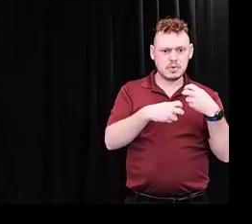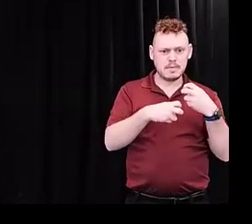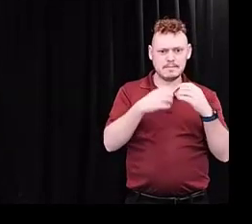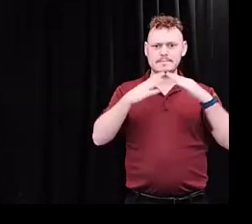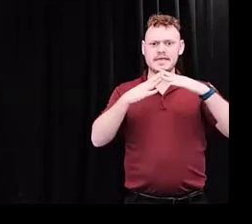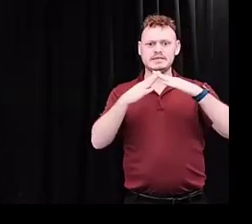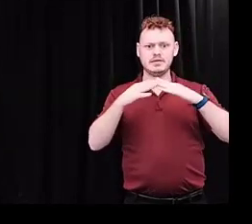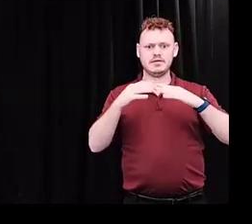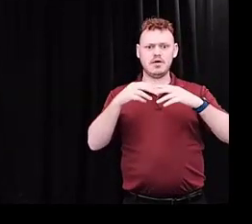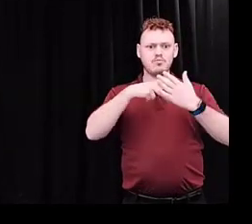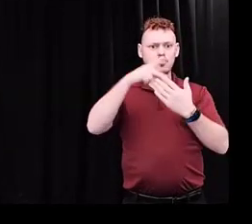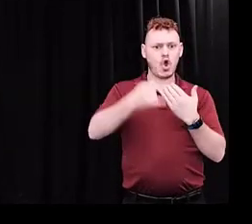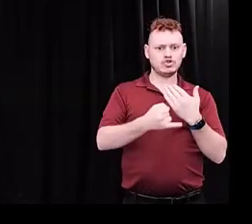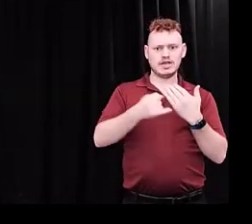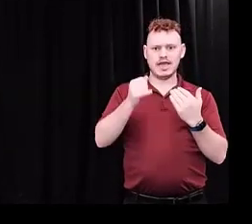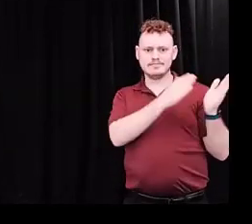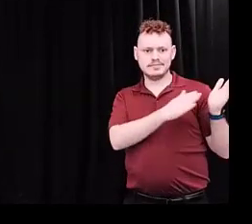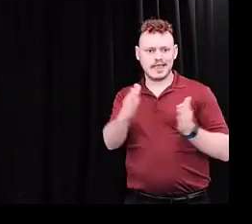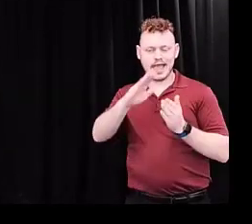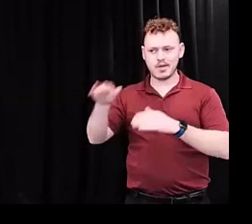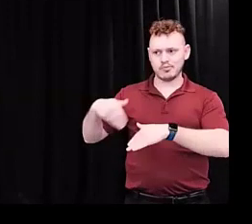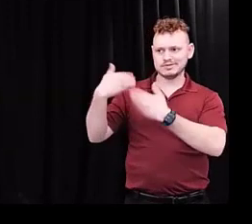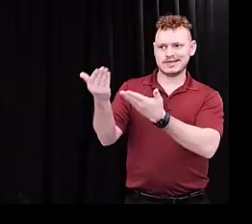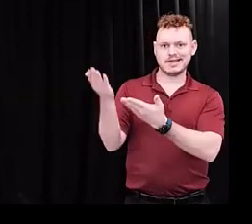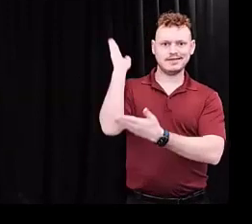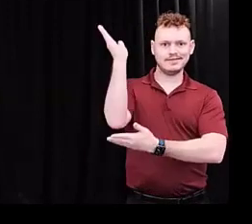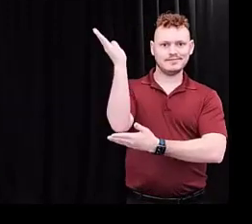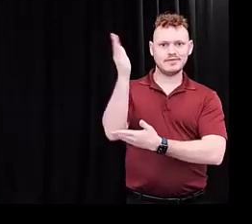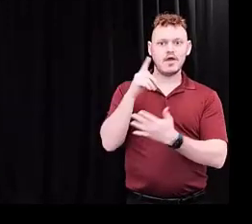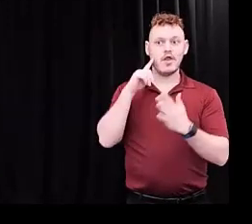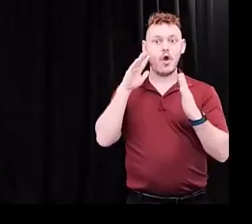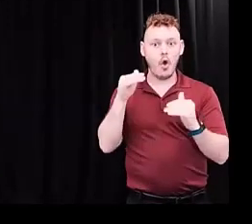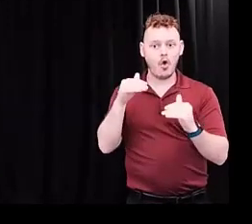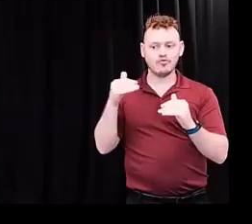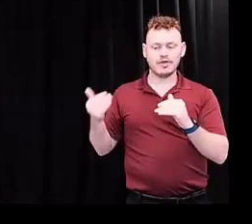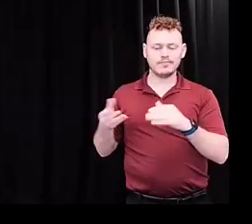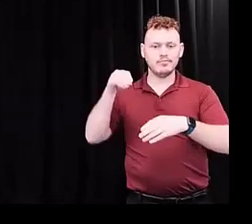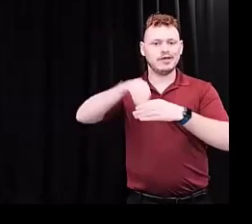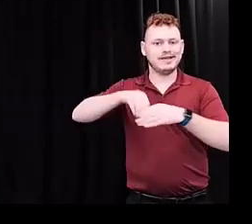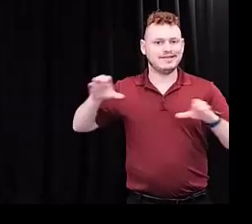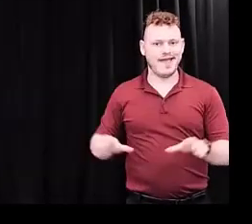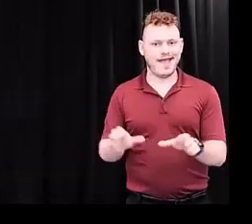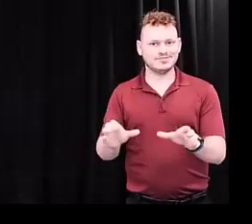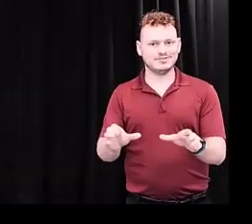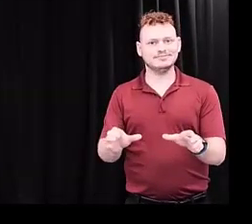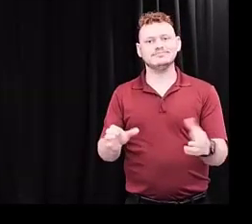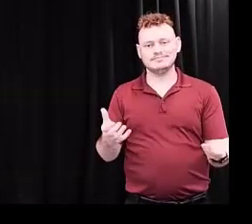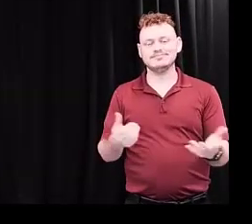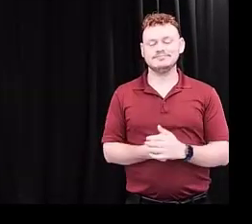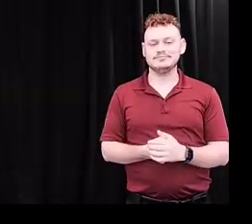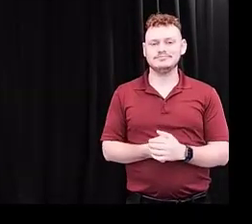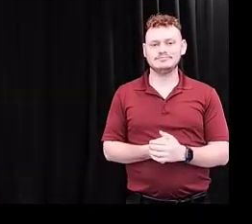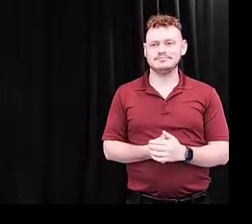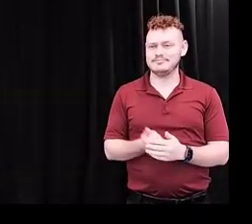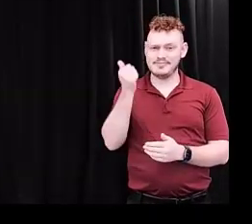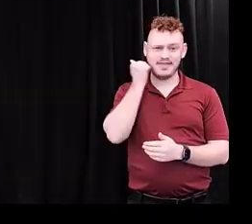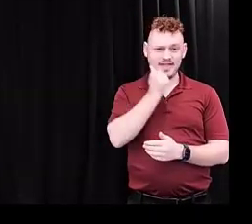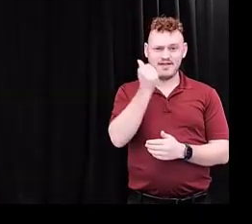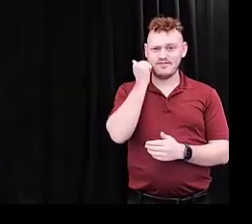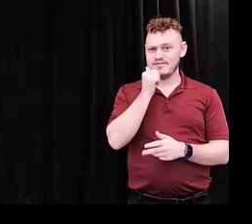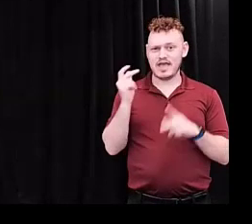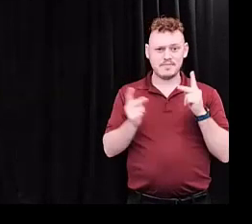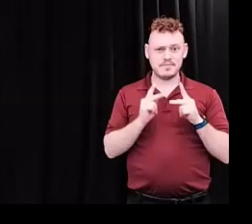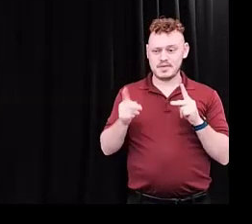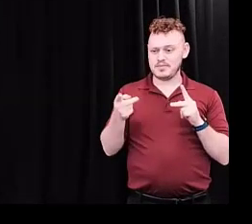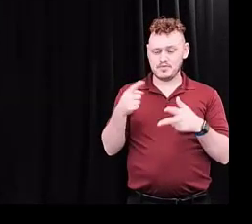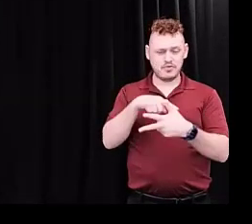project plan, and actually presenting that and hopefully putting that into action. So, and every day, people who have